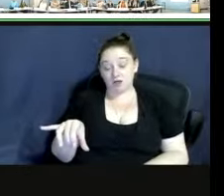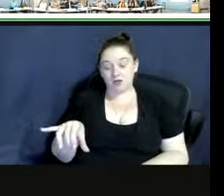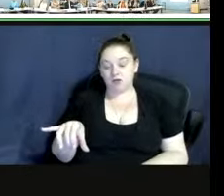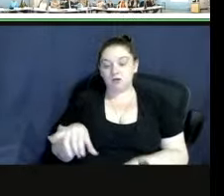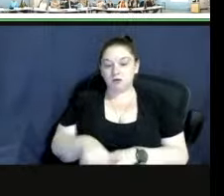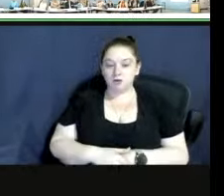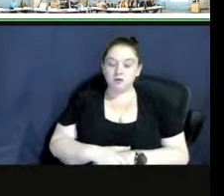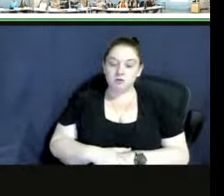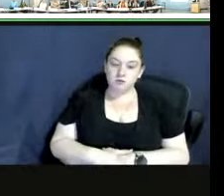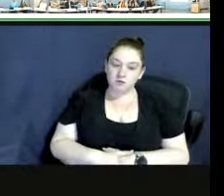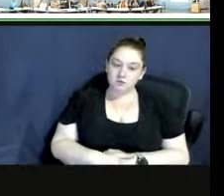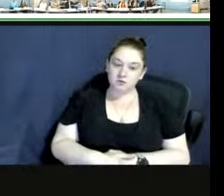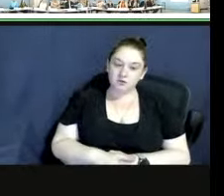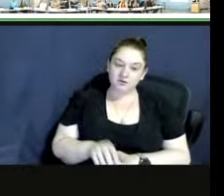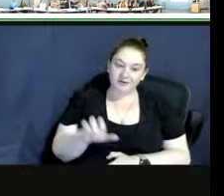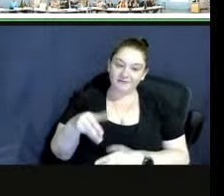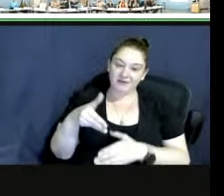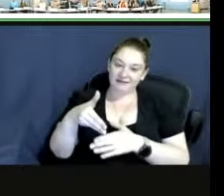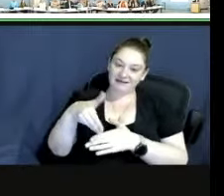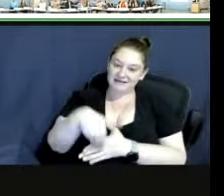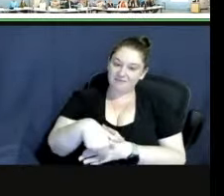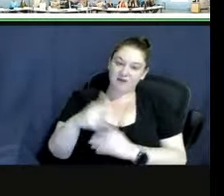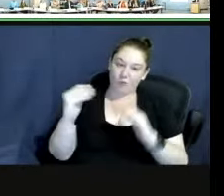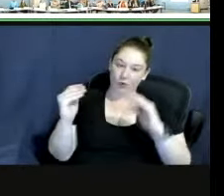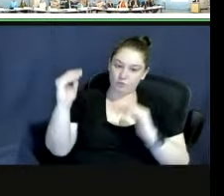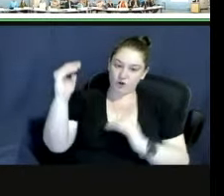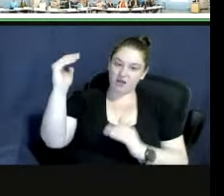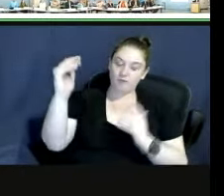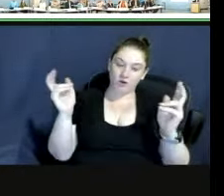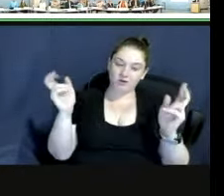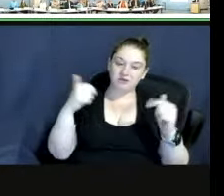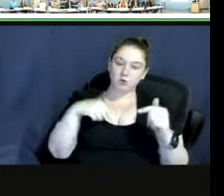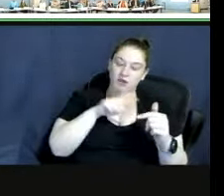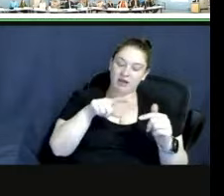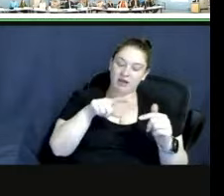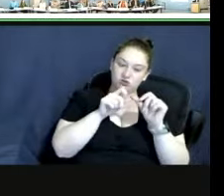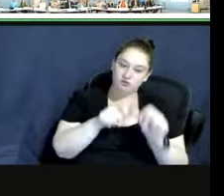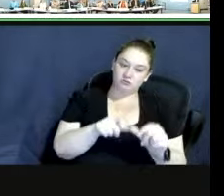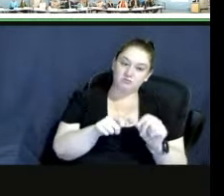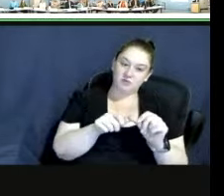As you call it, kind of the tipping point or the breaking point is we have to maintain a